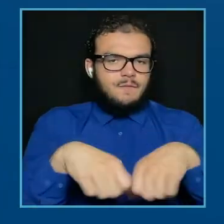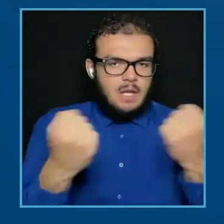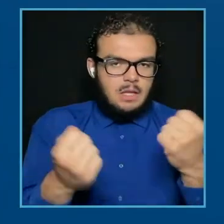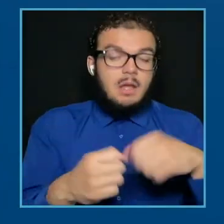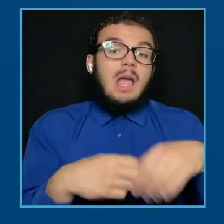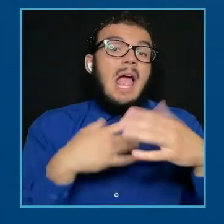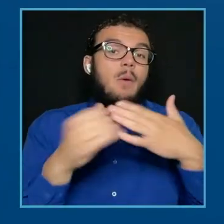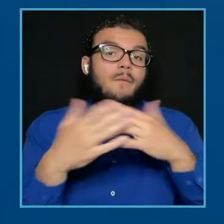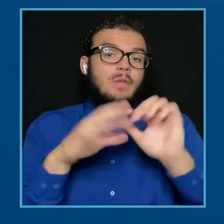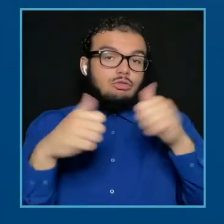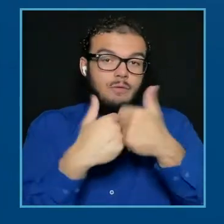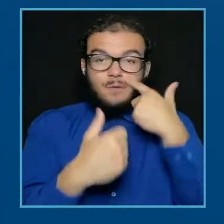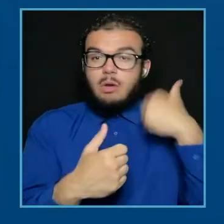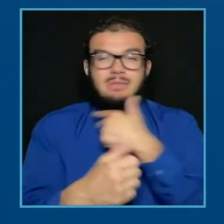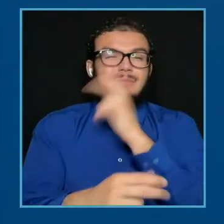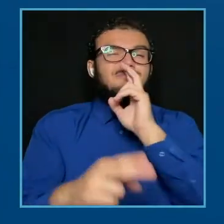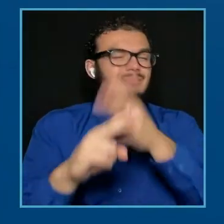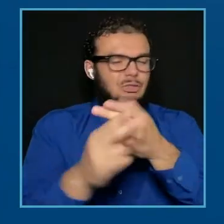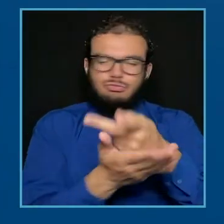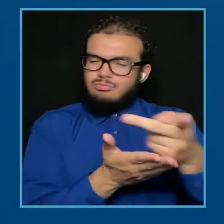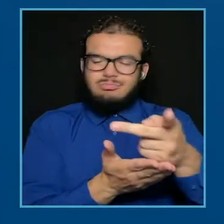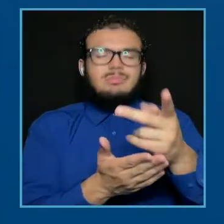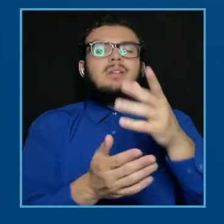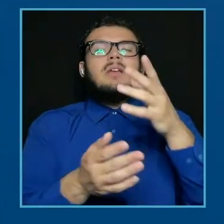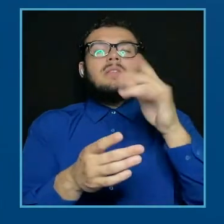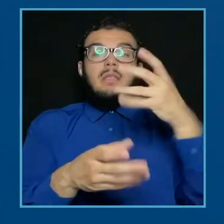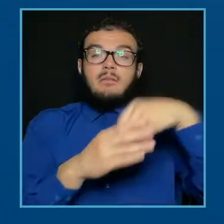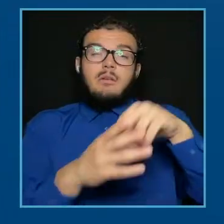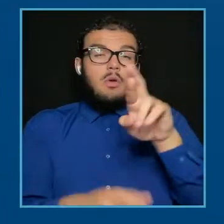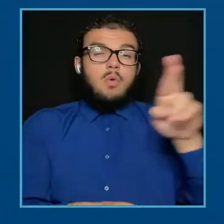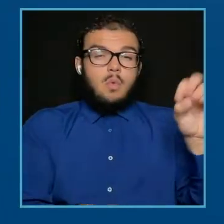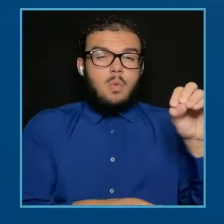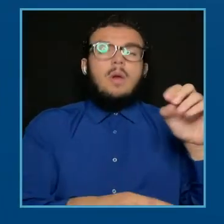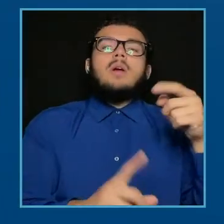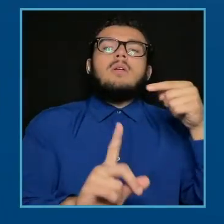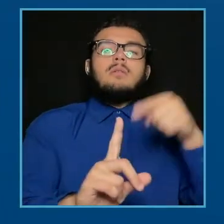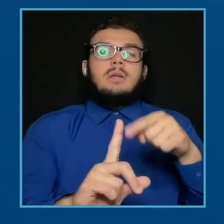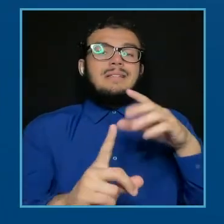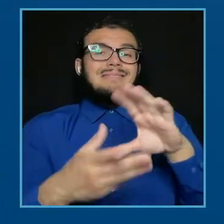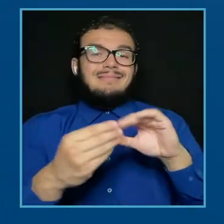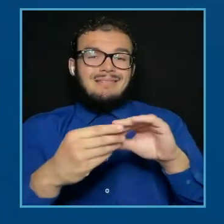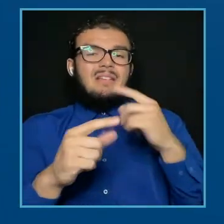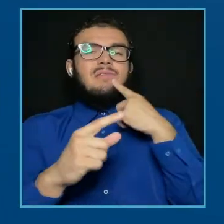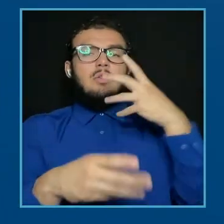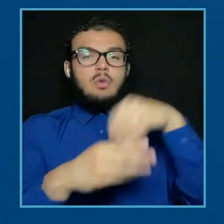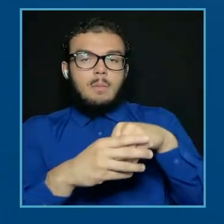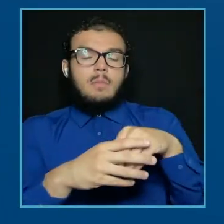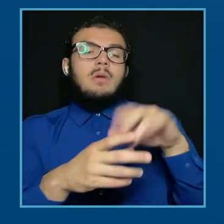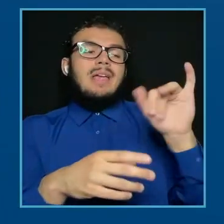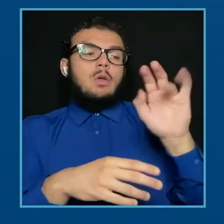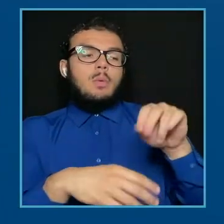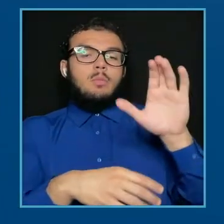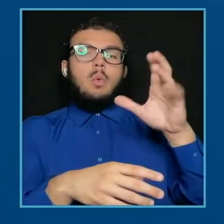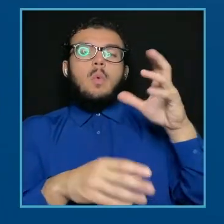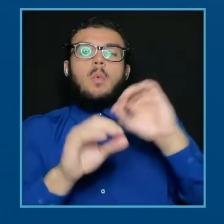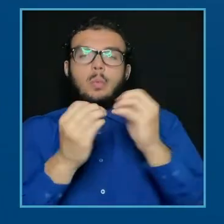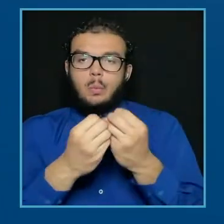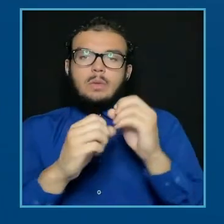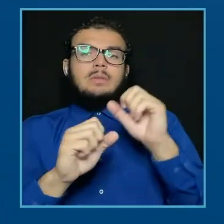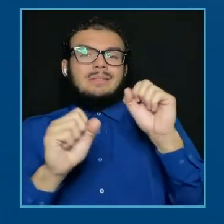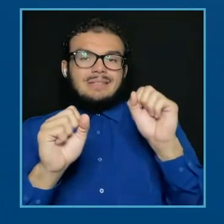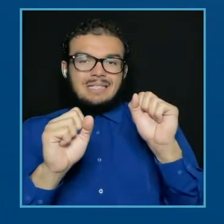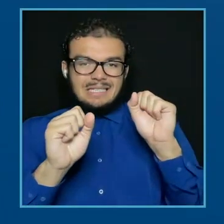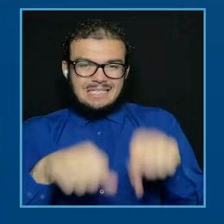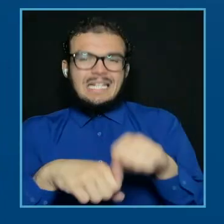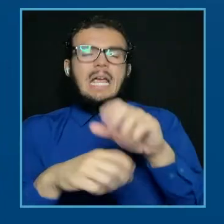challenge fails to mention that explicit in the Roberts Rules is a provision that states an incorporated organization can draft a